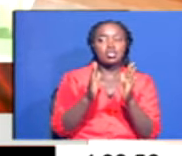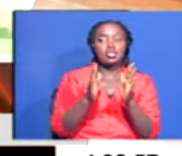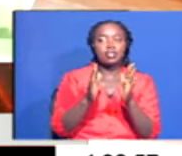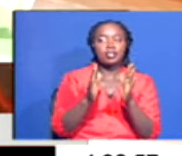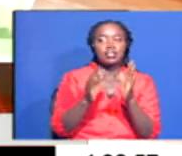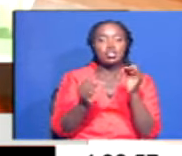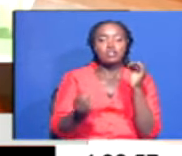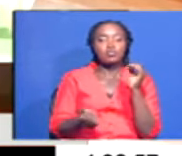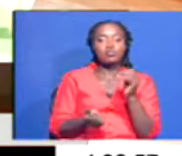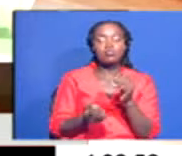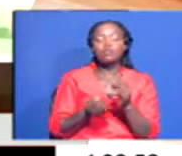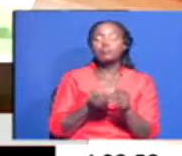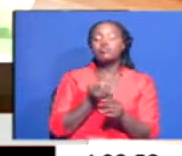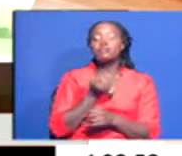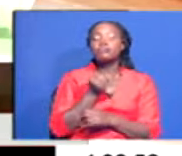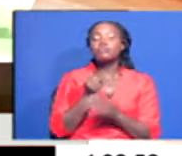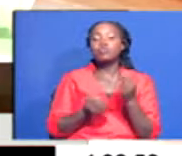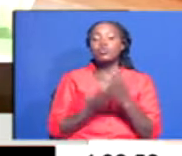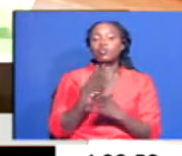his complaint.